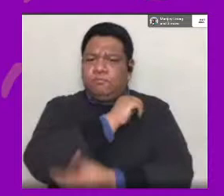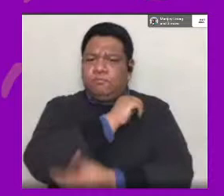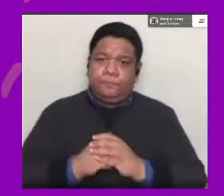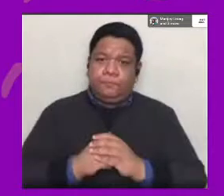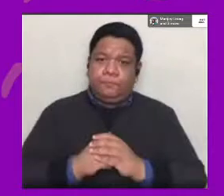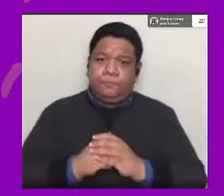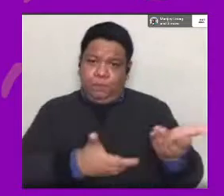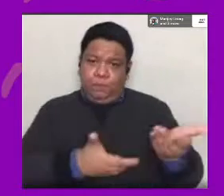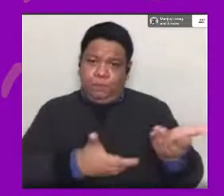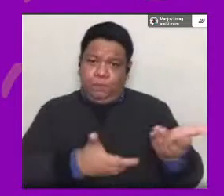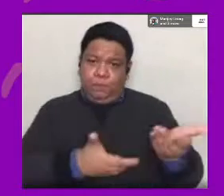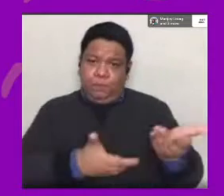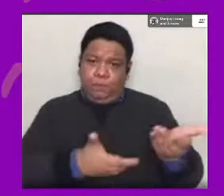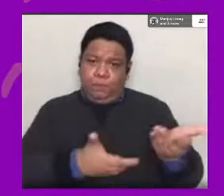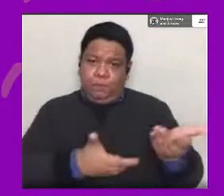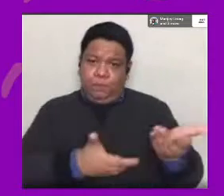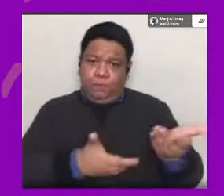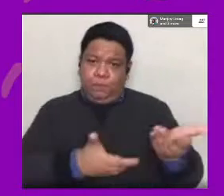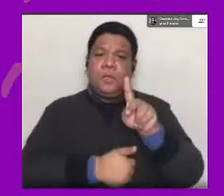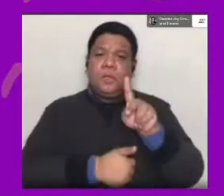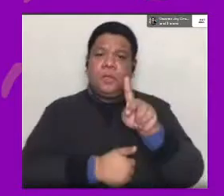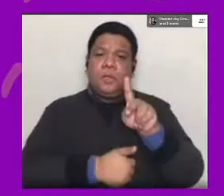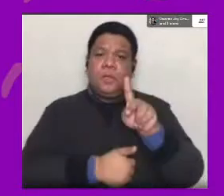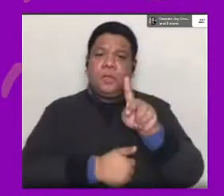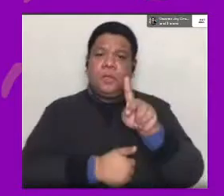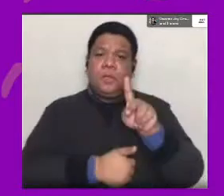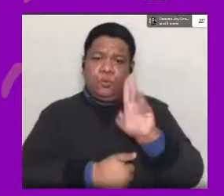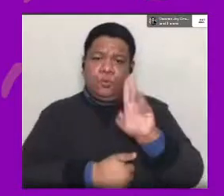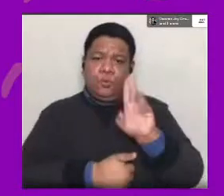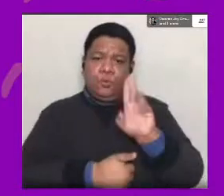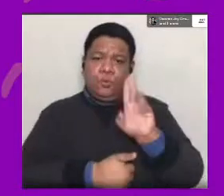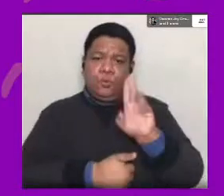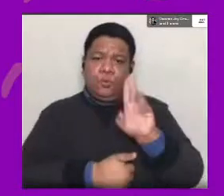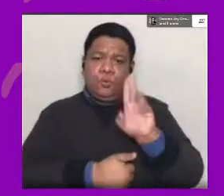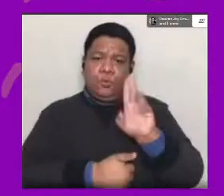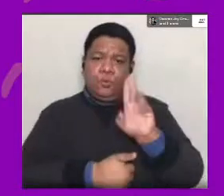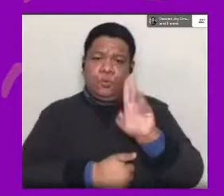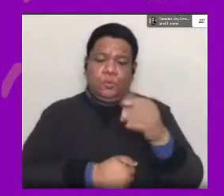in welcoming Commissioner Karen Dumpit Gomez.